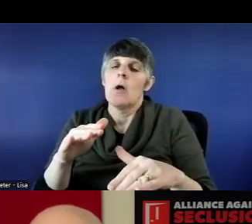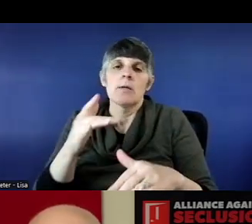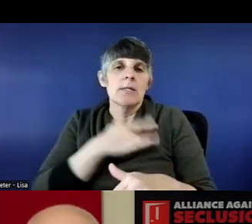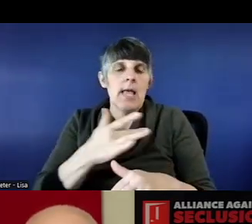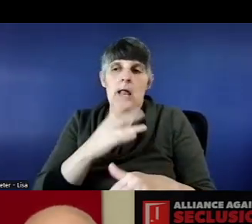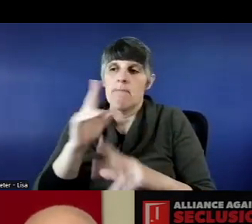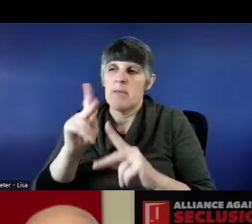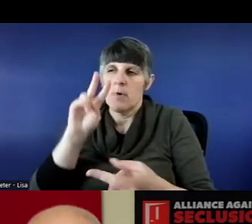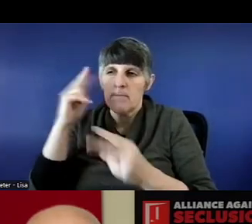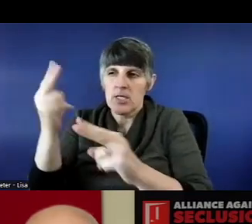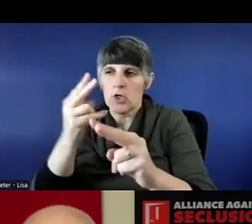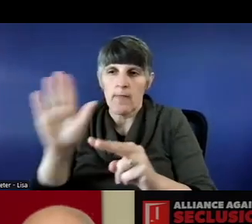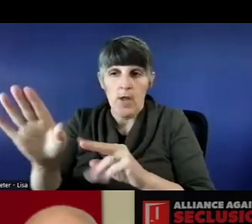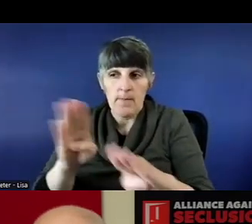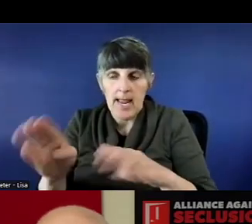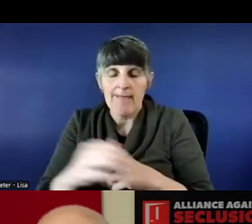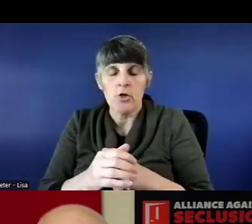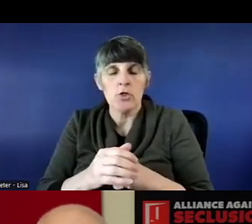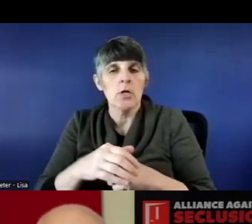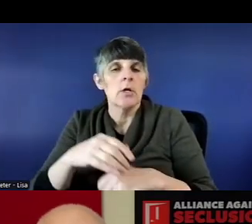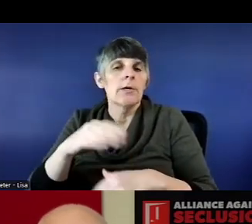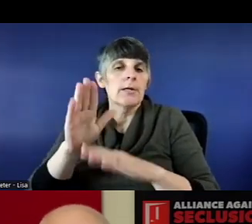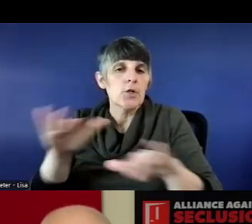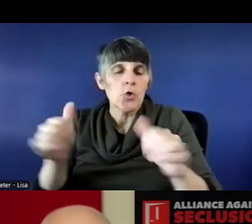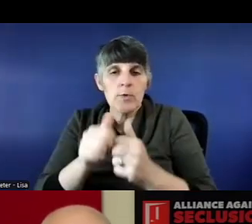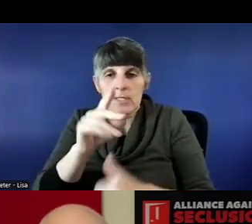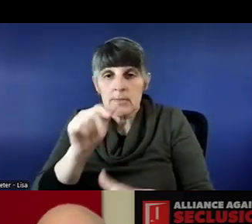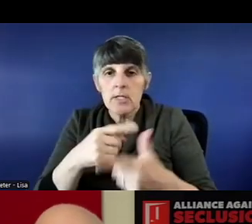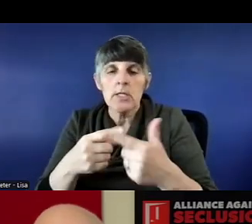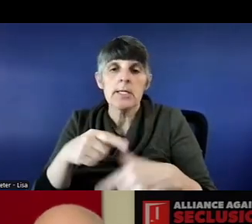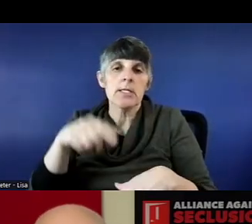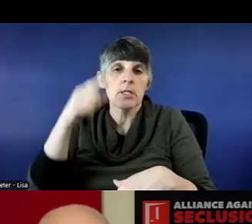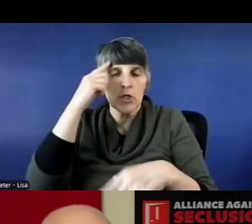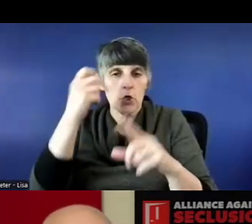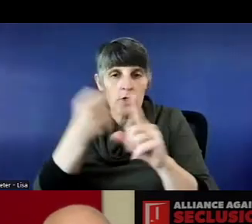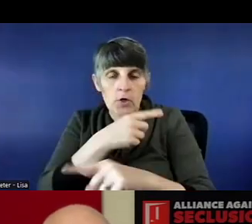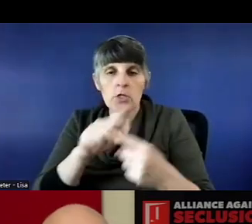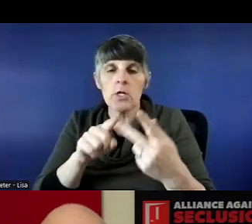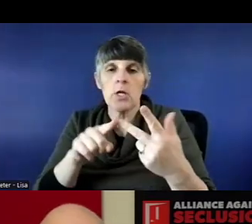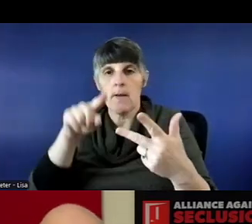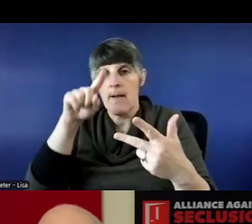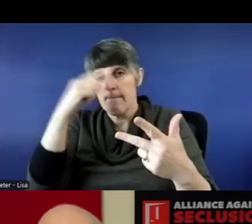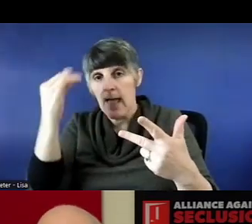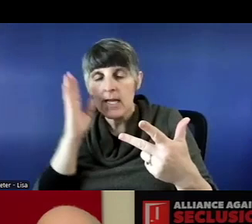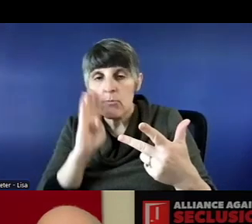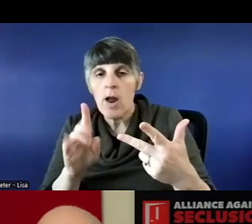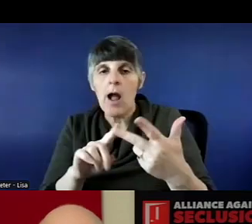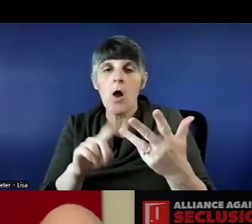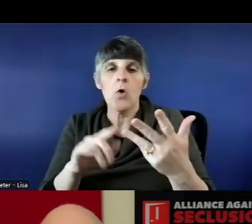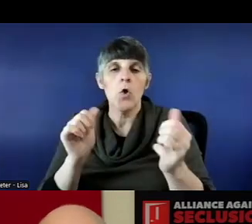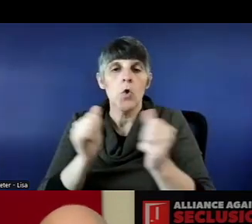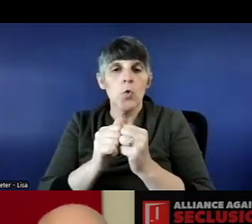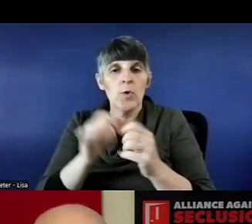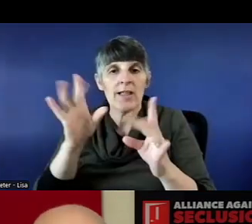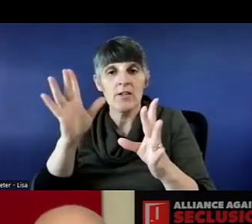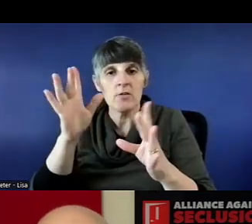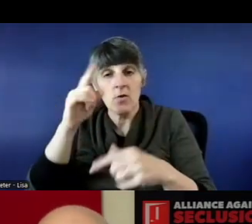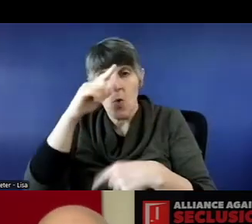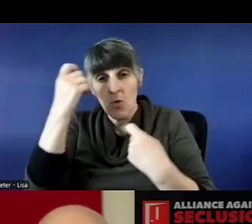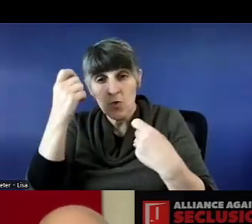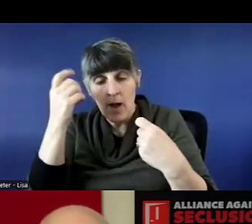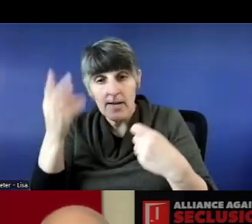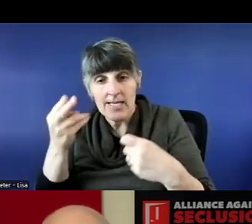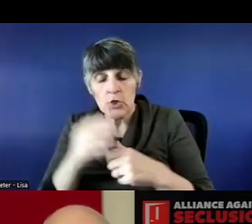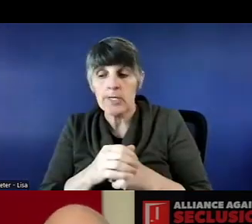name of behavior. Children with disabilities, neurodivergent children, Black and brown children, children with a trauma history. And this happens in